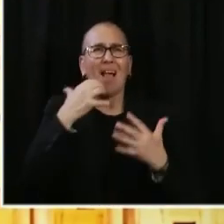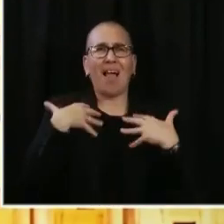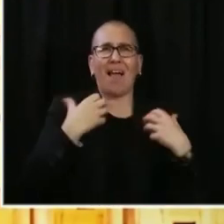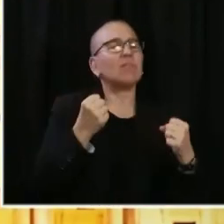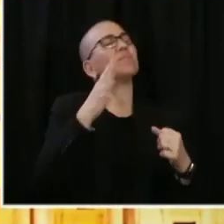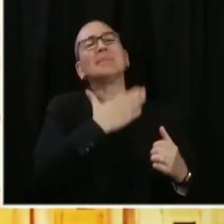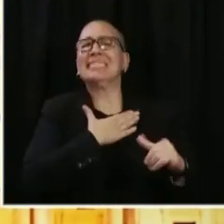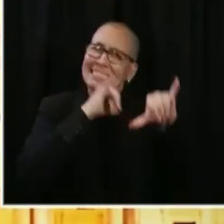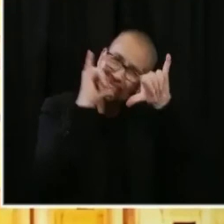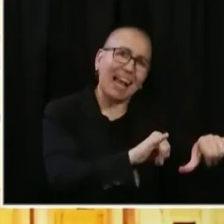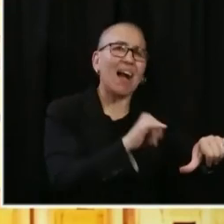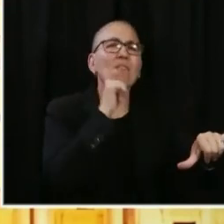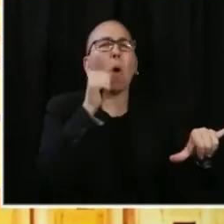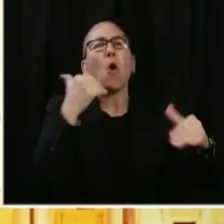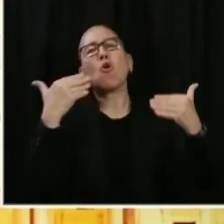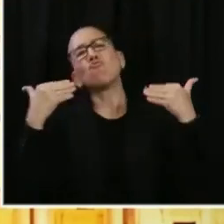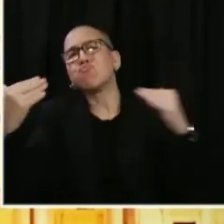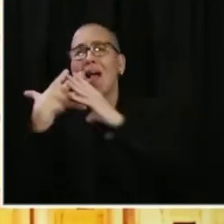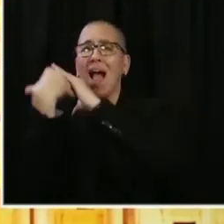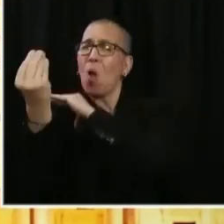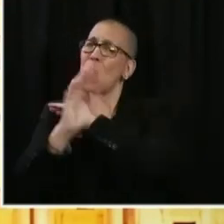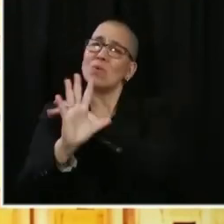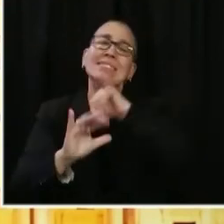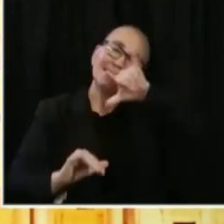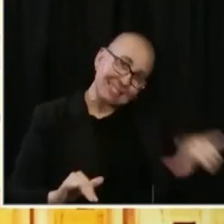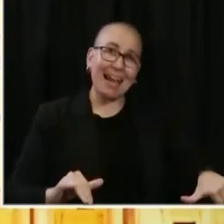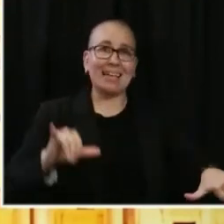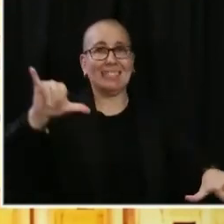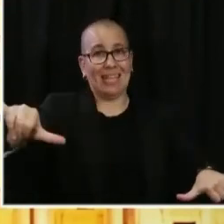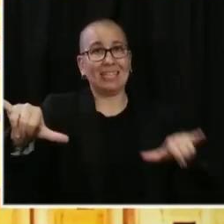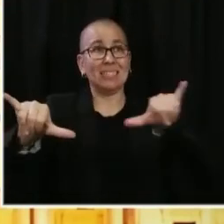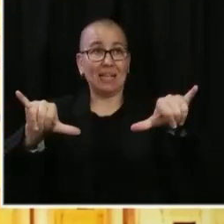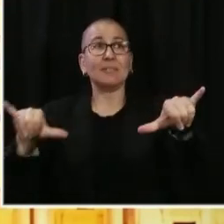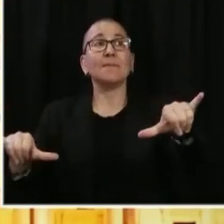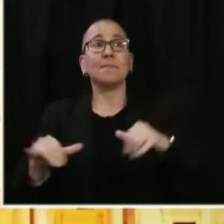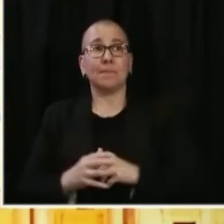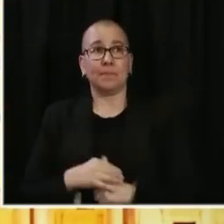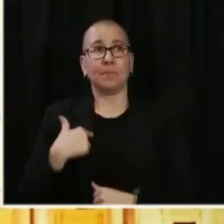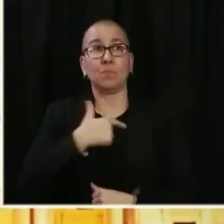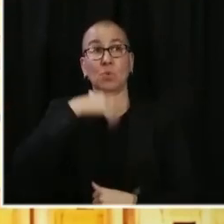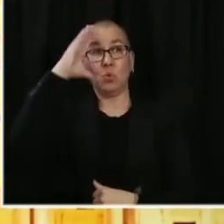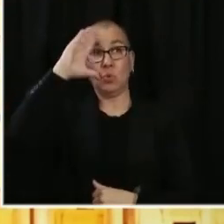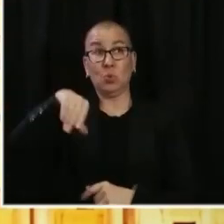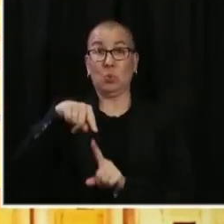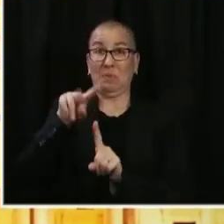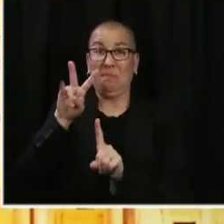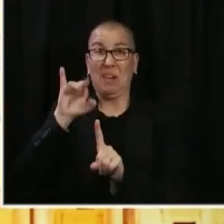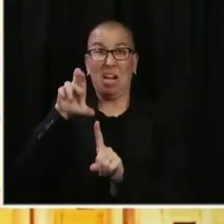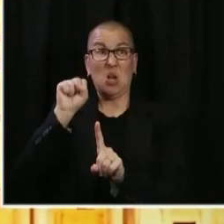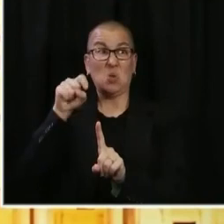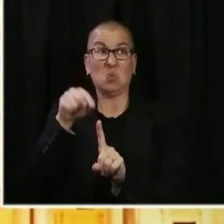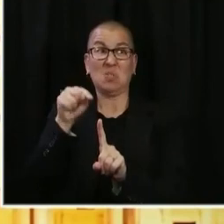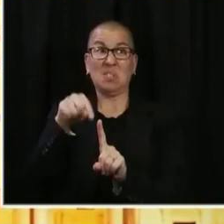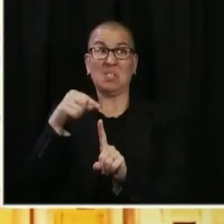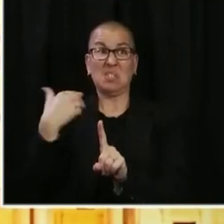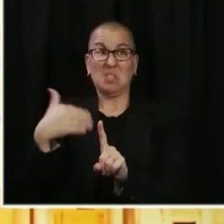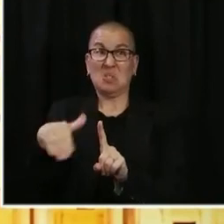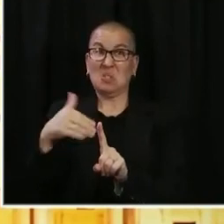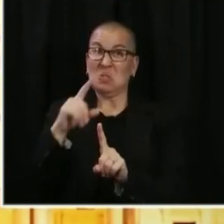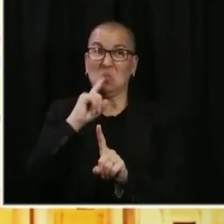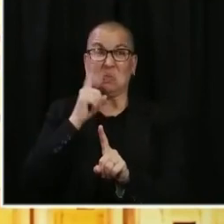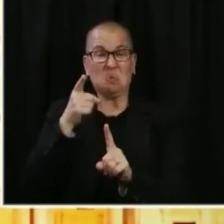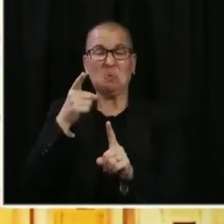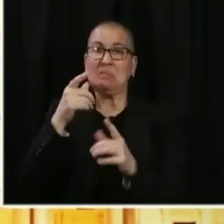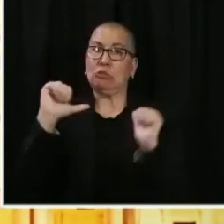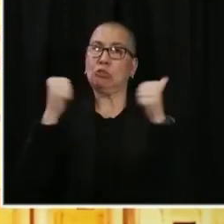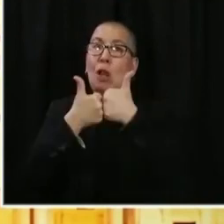end up in the hospital if they get COVID-19. We also know this virus is especially lethal for our elderly. It's already stolen the